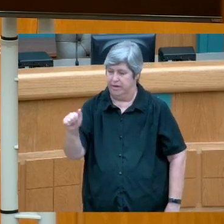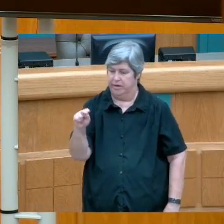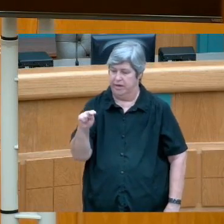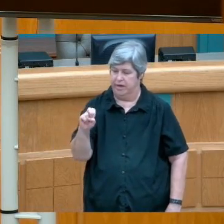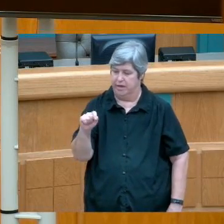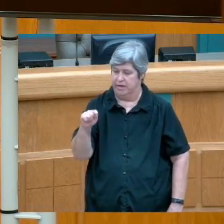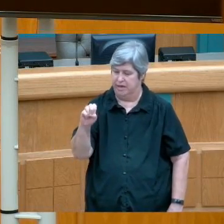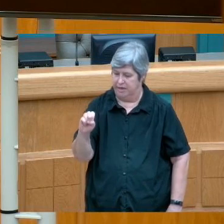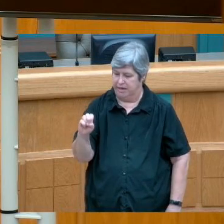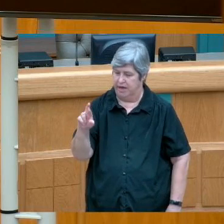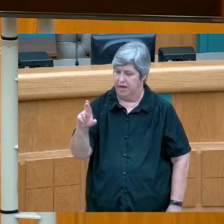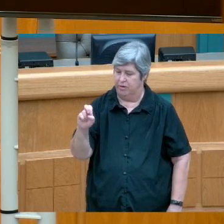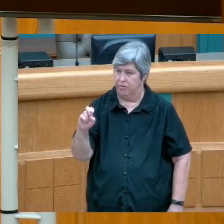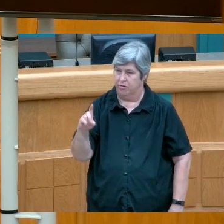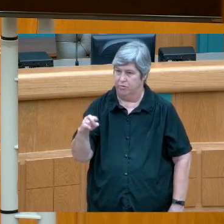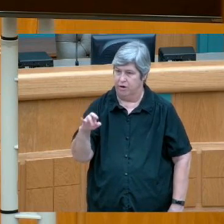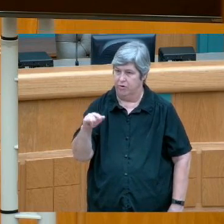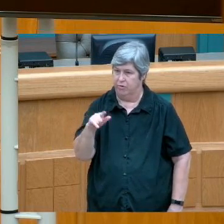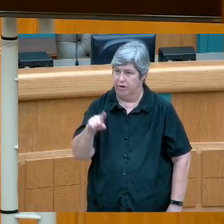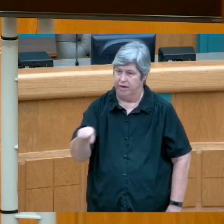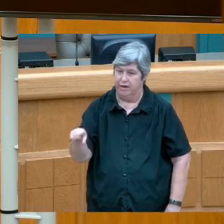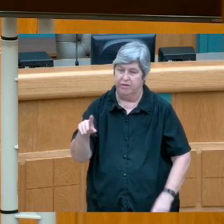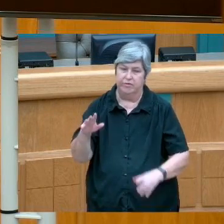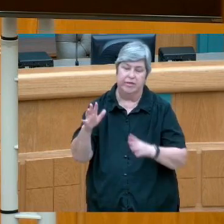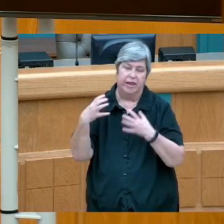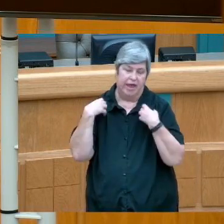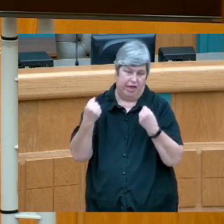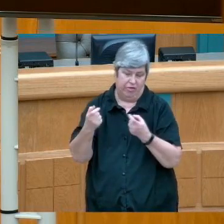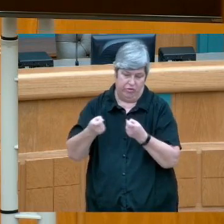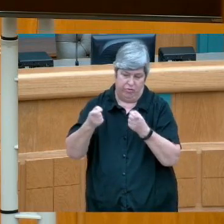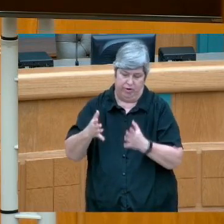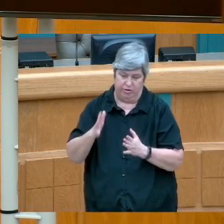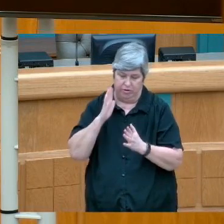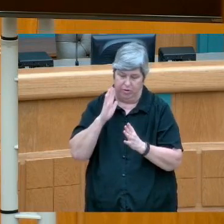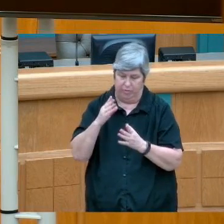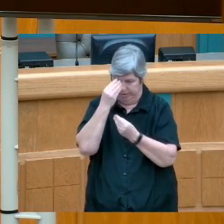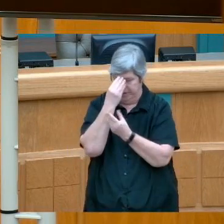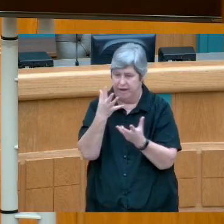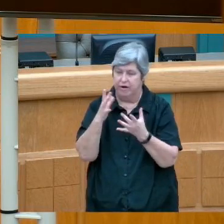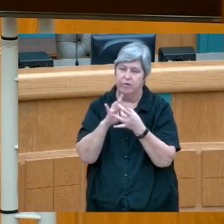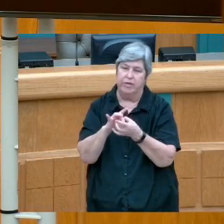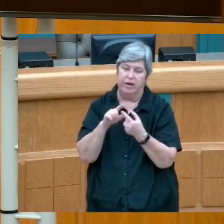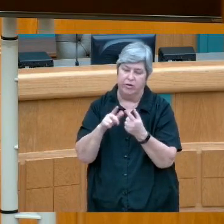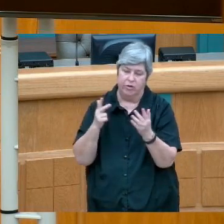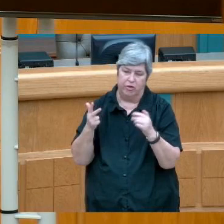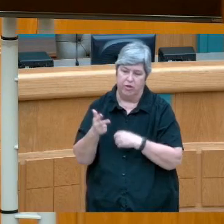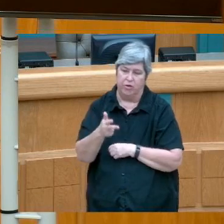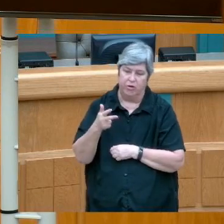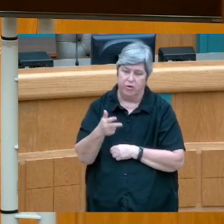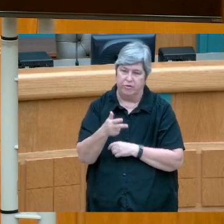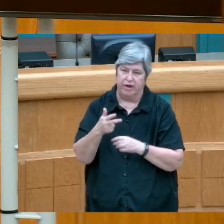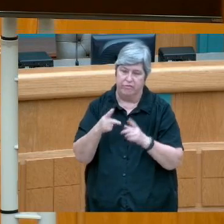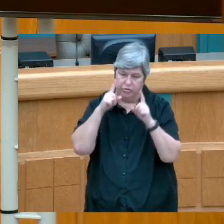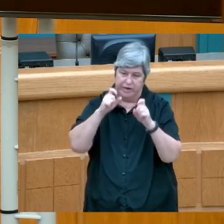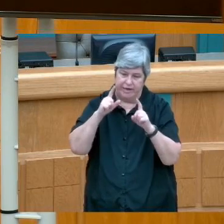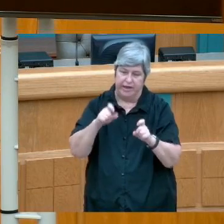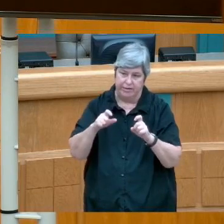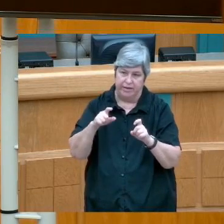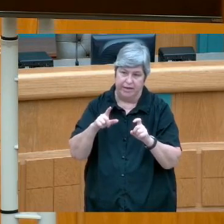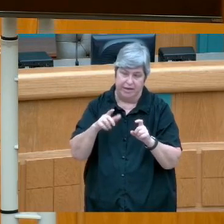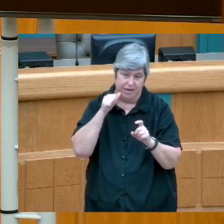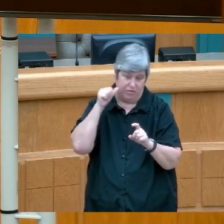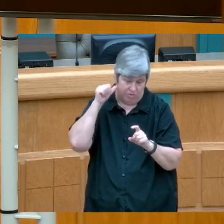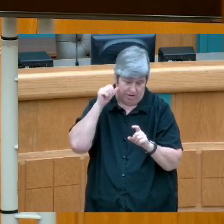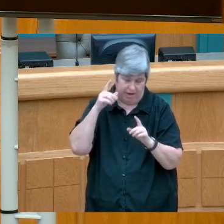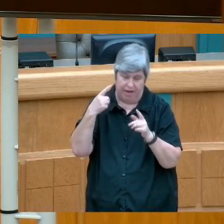Director, will speak. She'll provide some additional information on the drive-through testing that took place yesterday and the results we